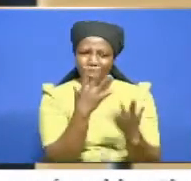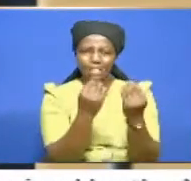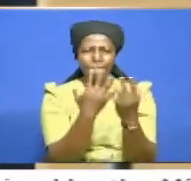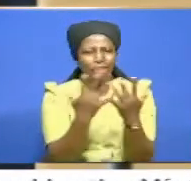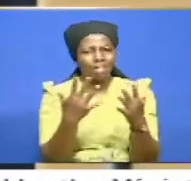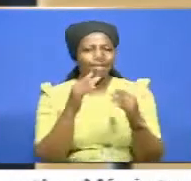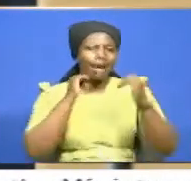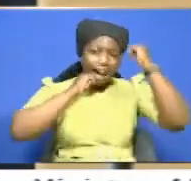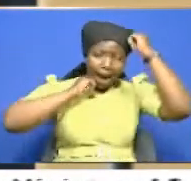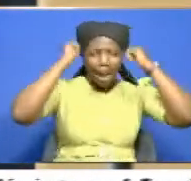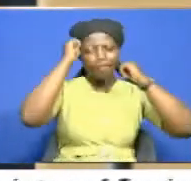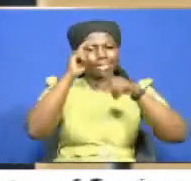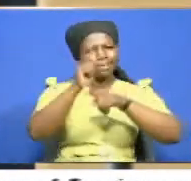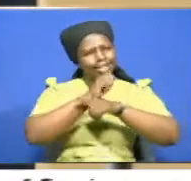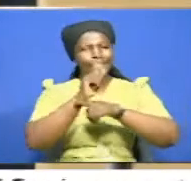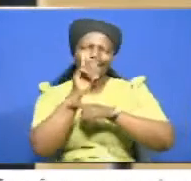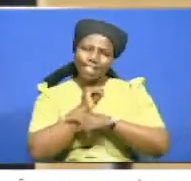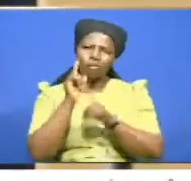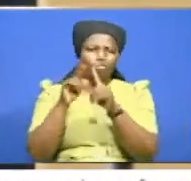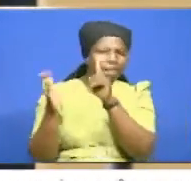is trained for results.